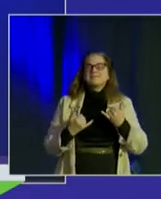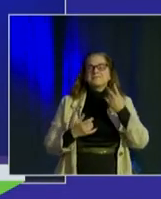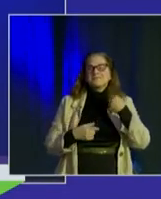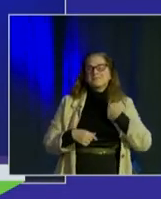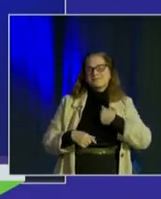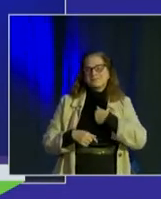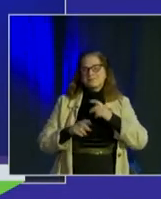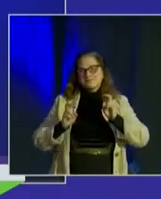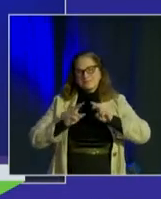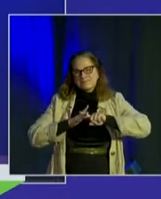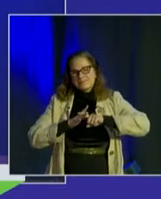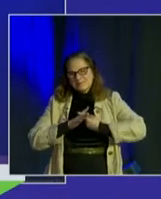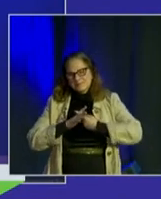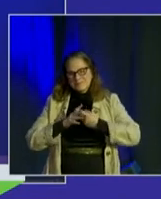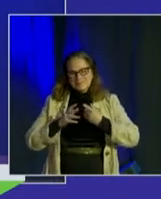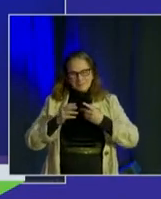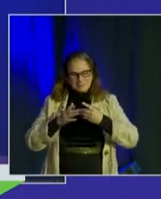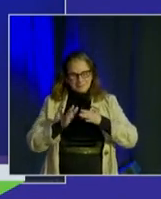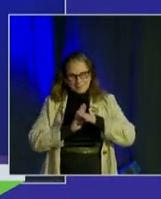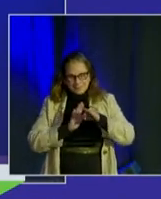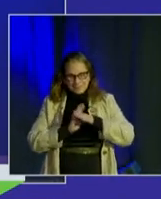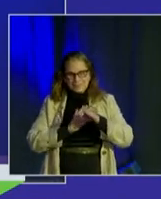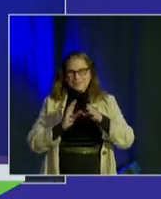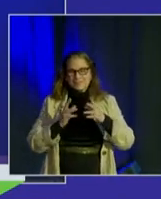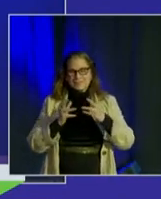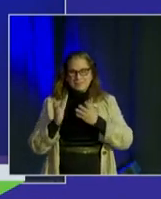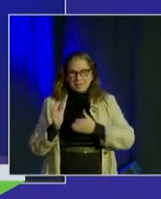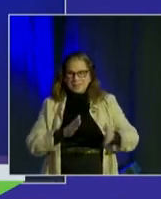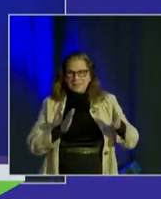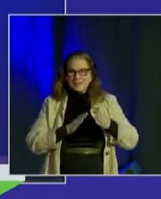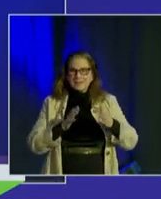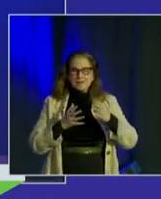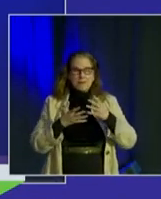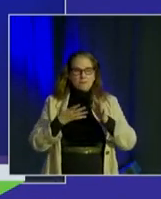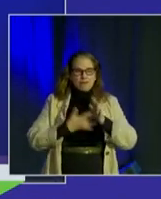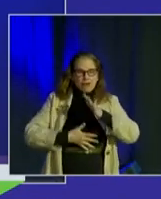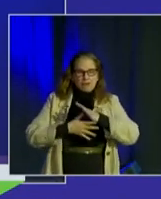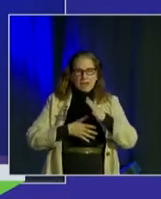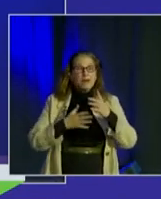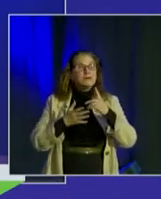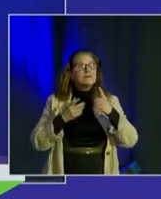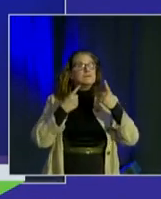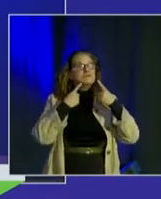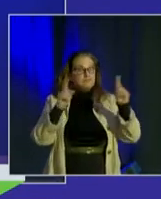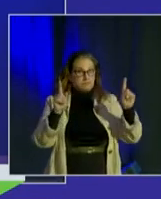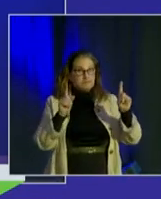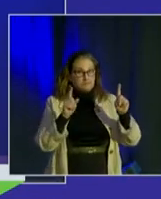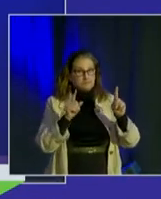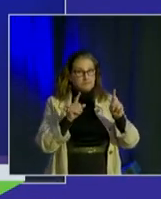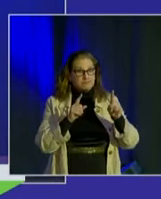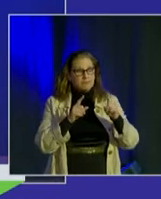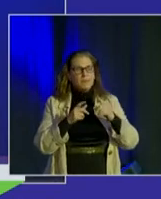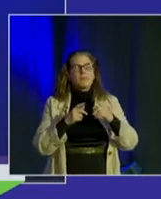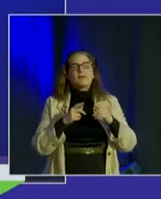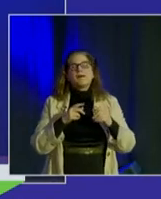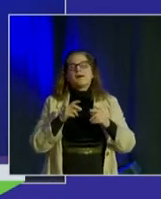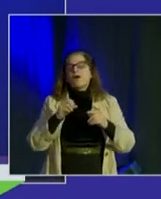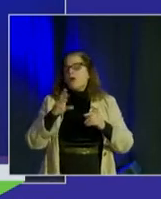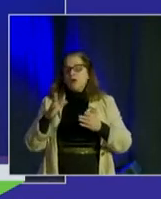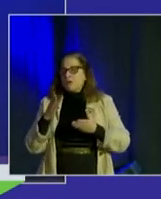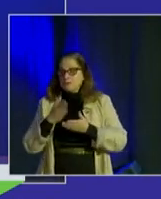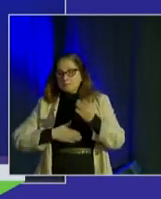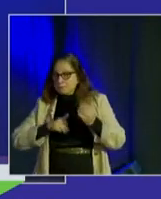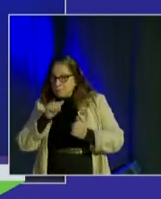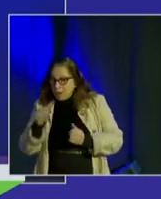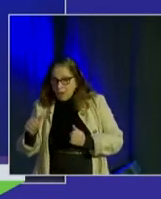priority areas, the things that worked, the things that we think we can build on, but most important, to hear directly from you what